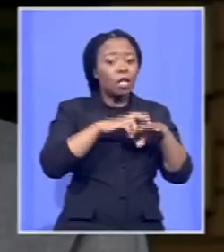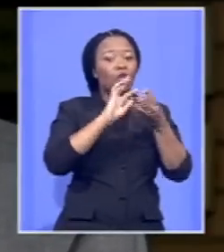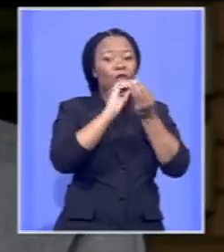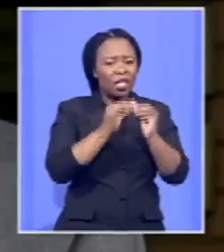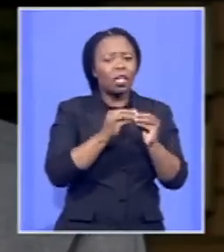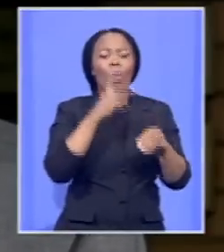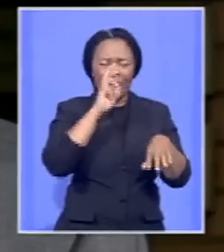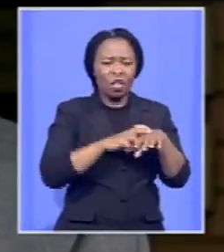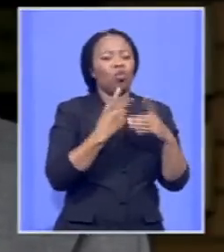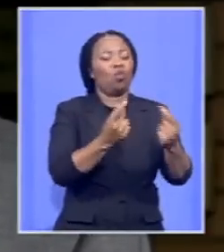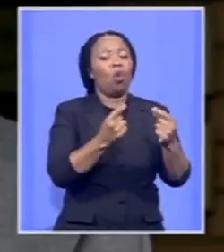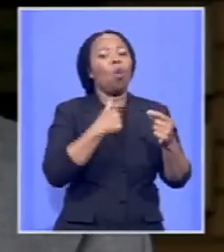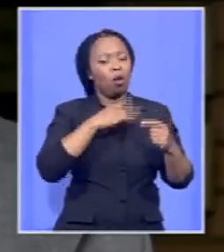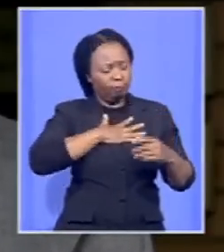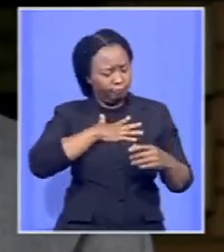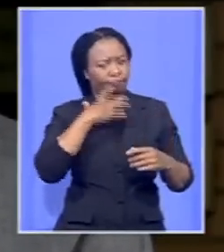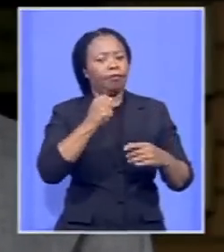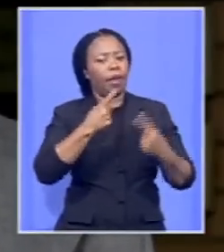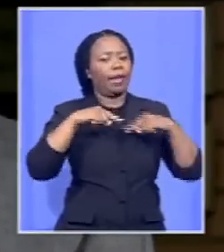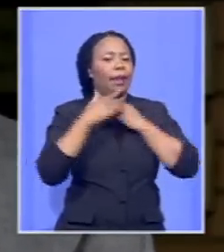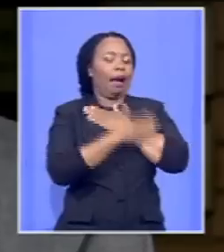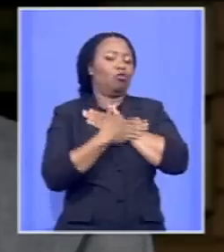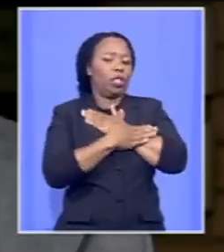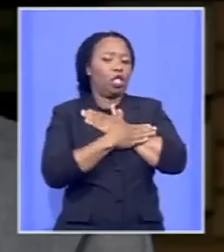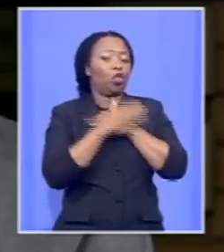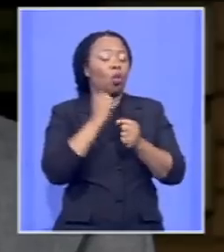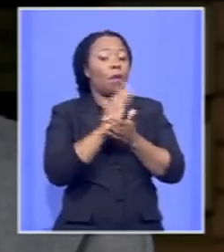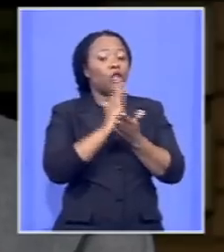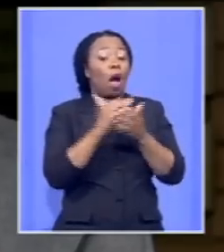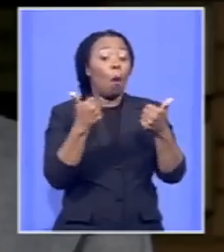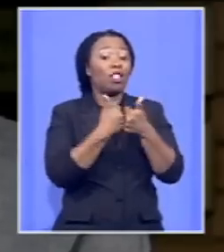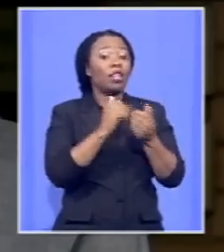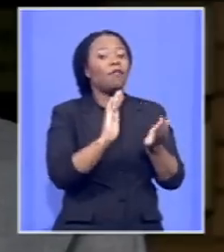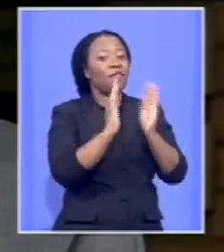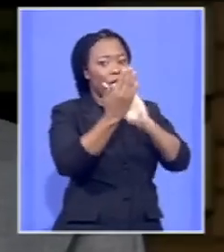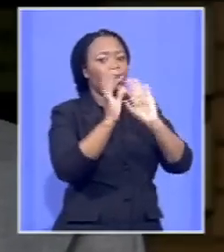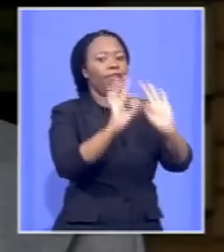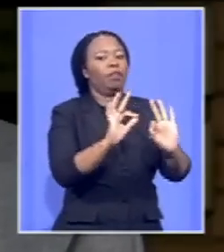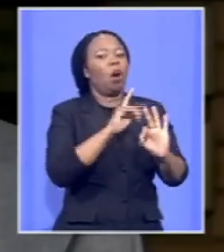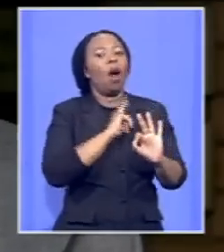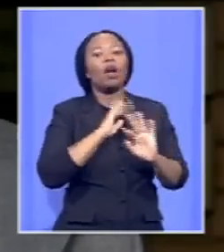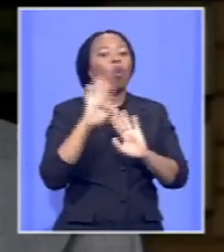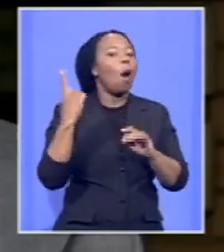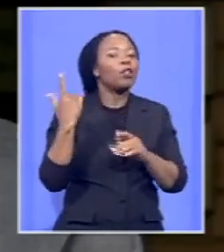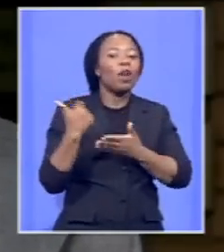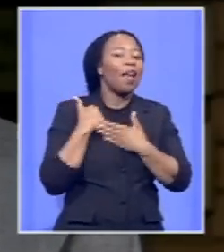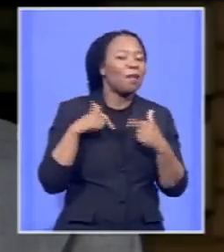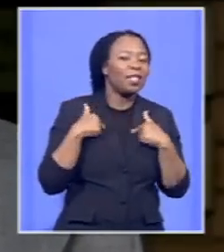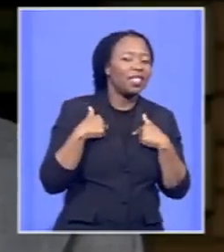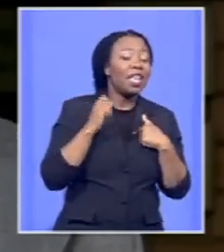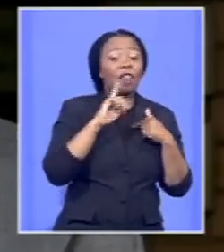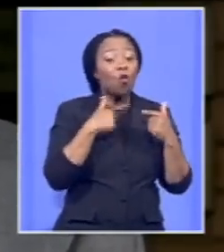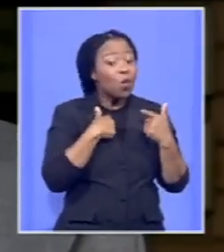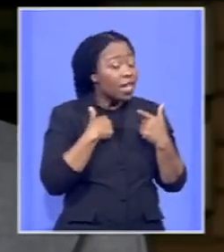to be done. And I think we must be brave enough as a country to face up to our challenges, because no one is going to do it for us. And if we don't do